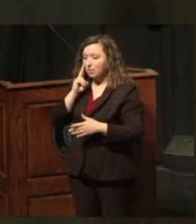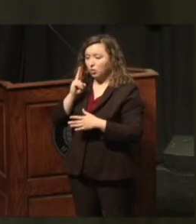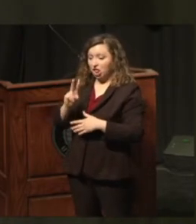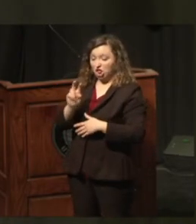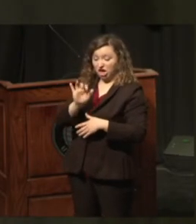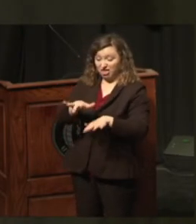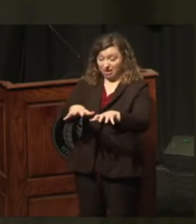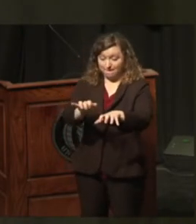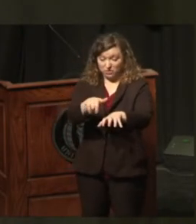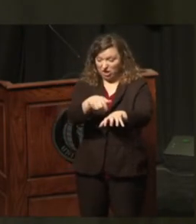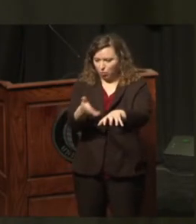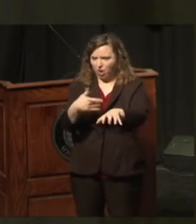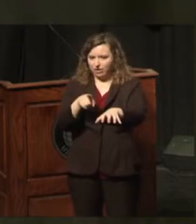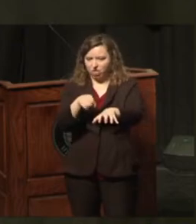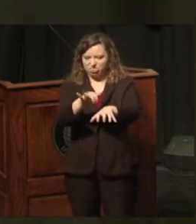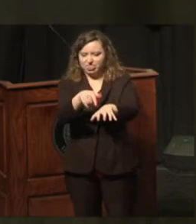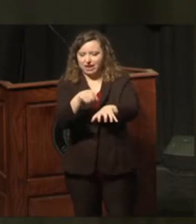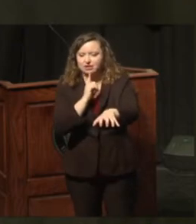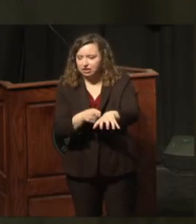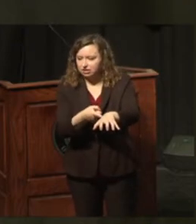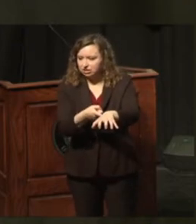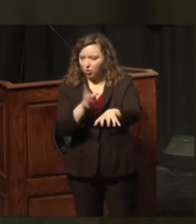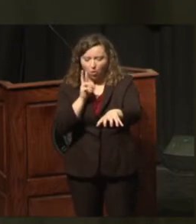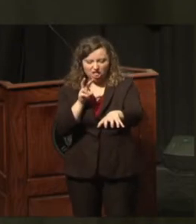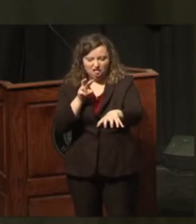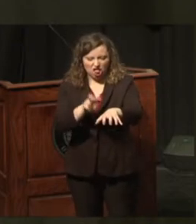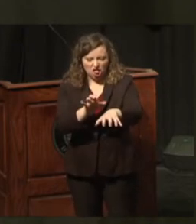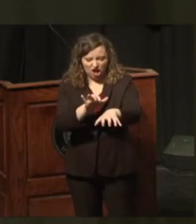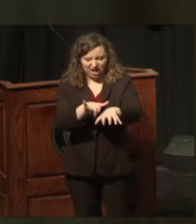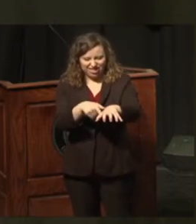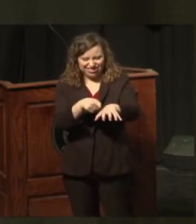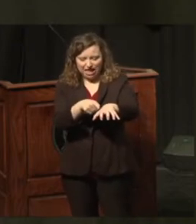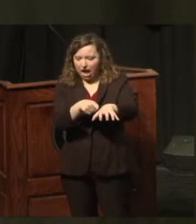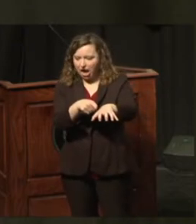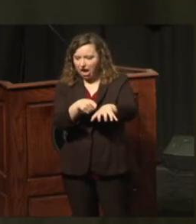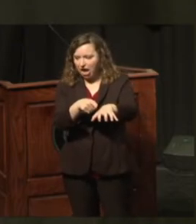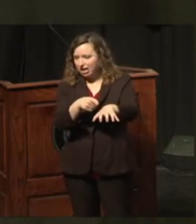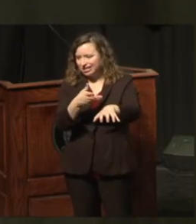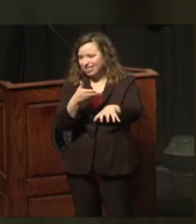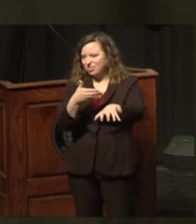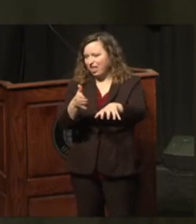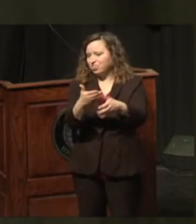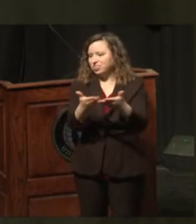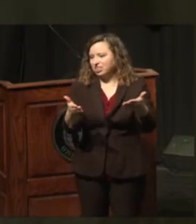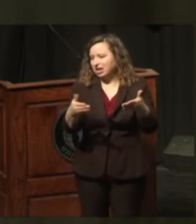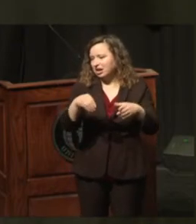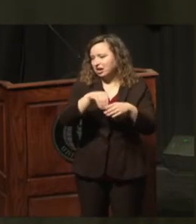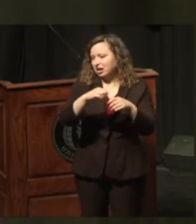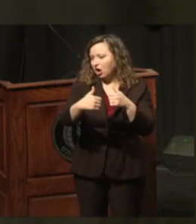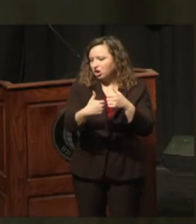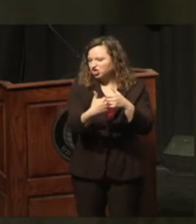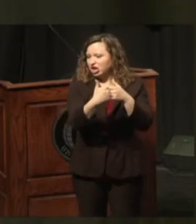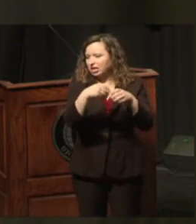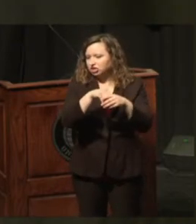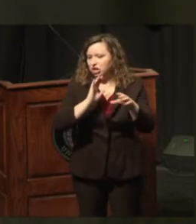and we look at that giant, we look at that shack over there, and we say, "You know what?